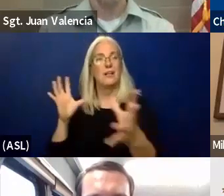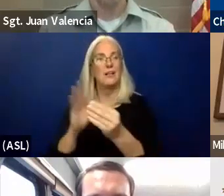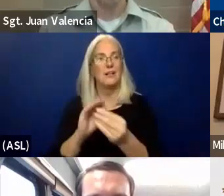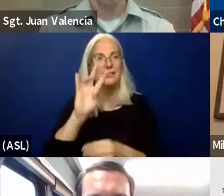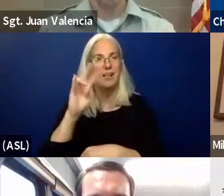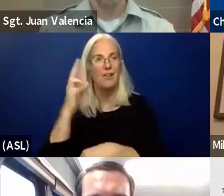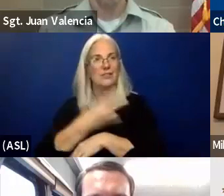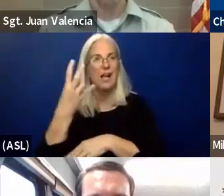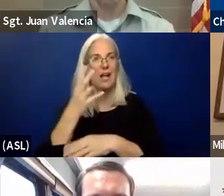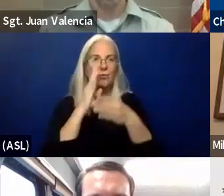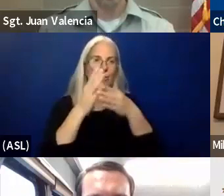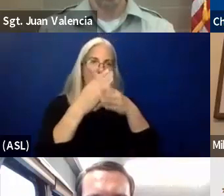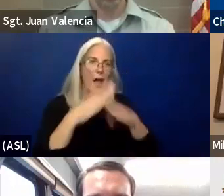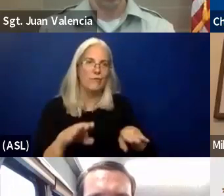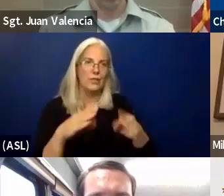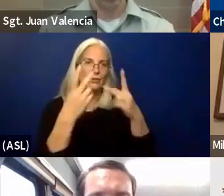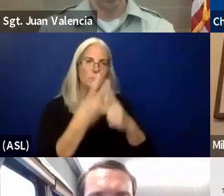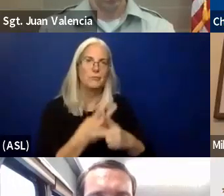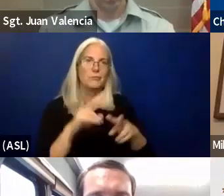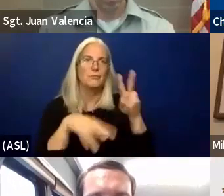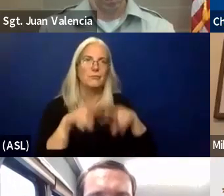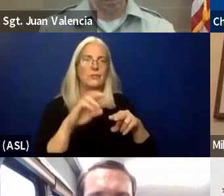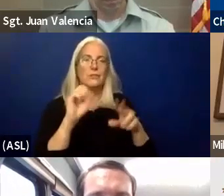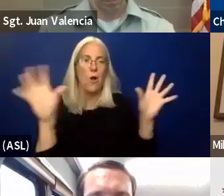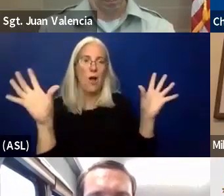a way to make